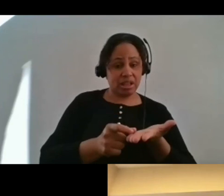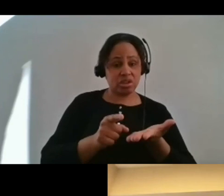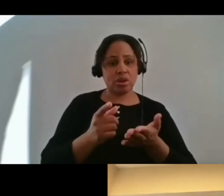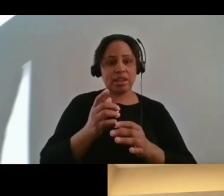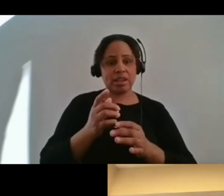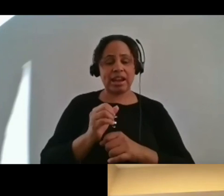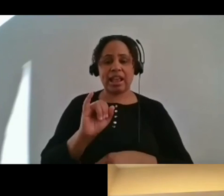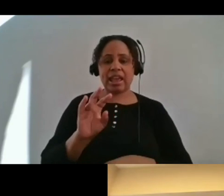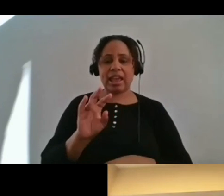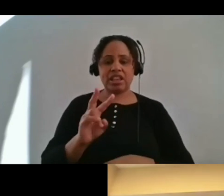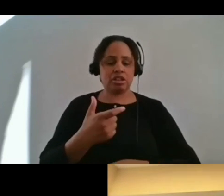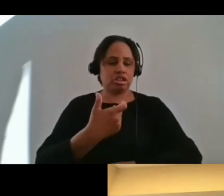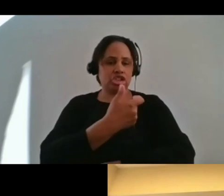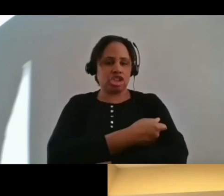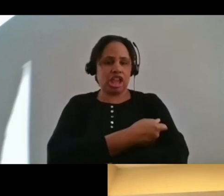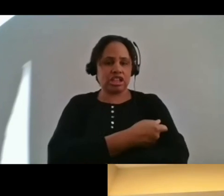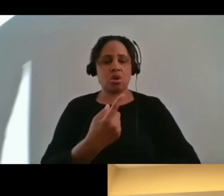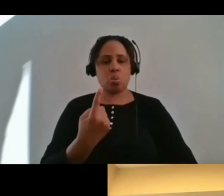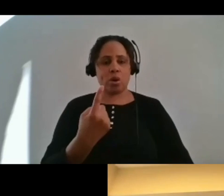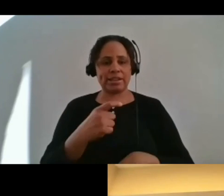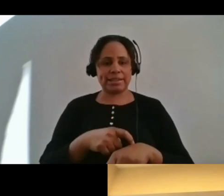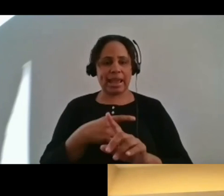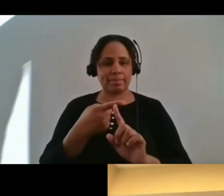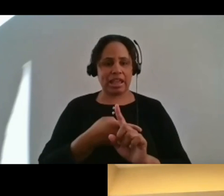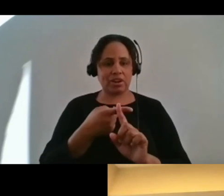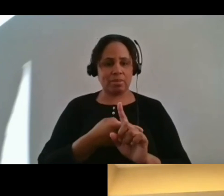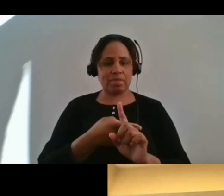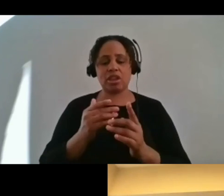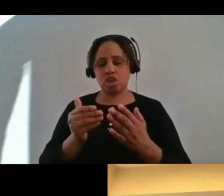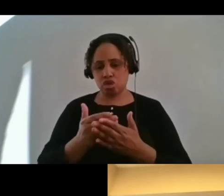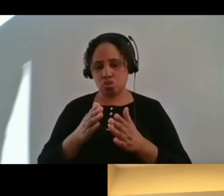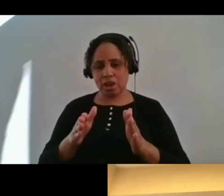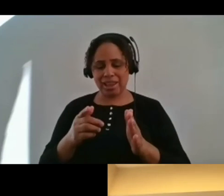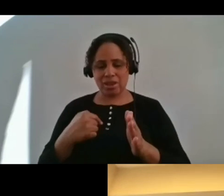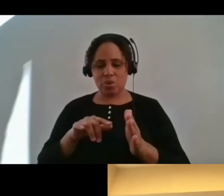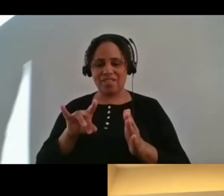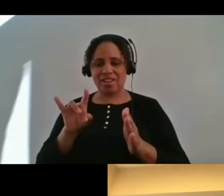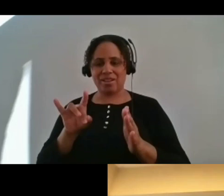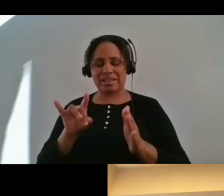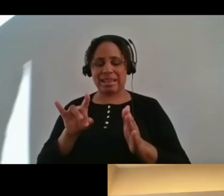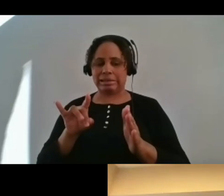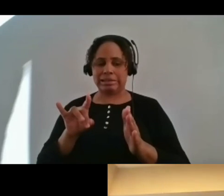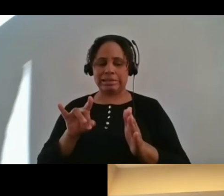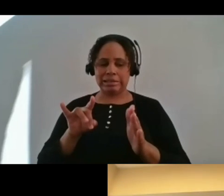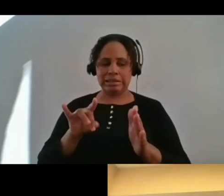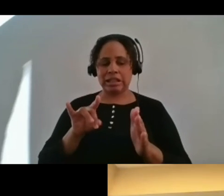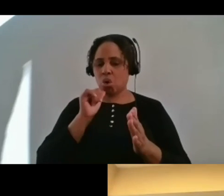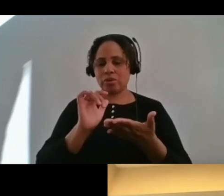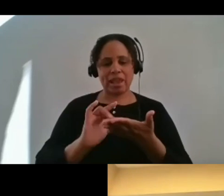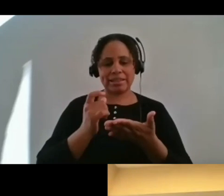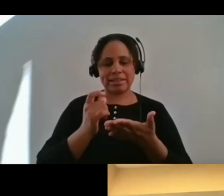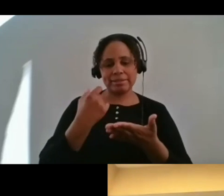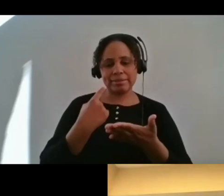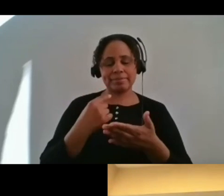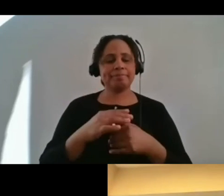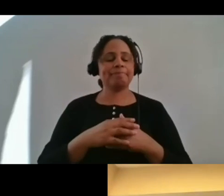month, which is a new way that we found for patients who have challenges taking their meds twice a day. And then there's a lot of studies